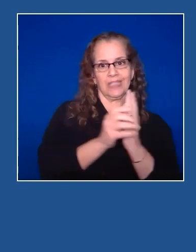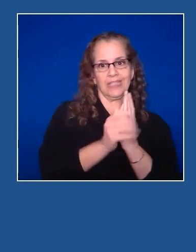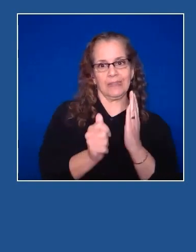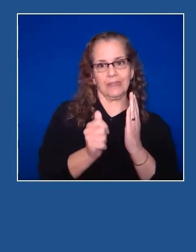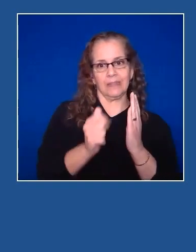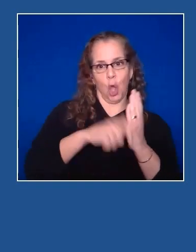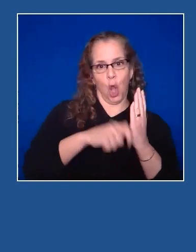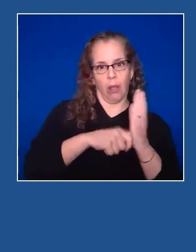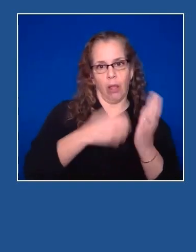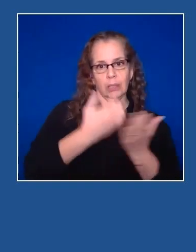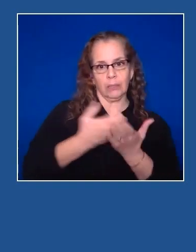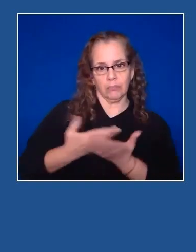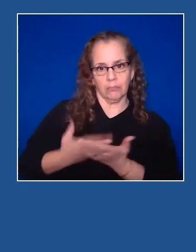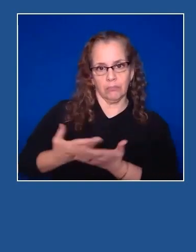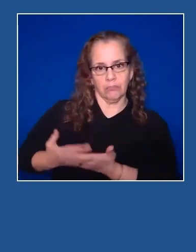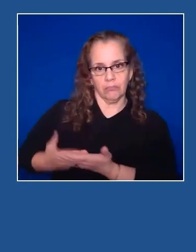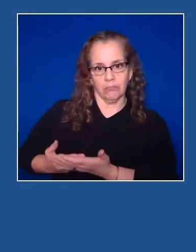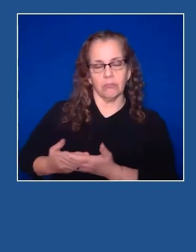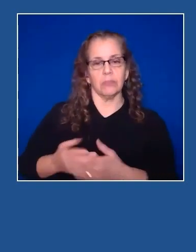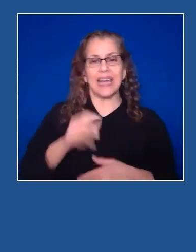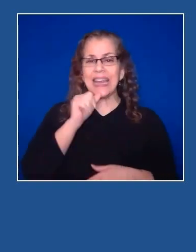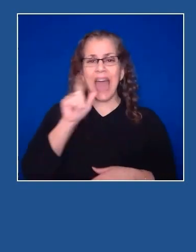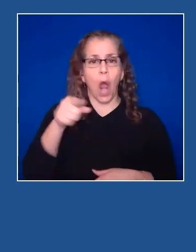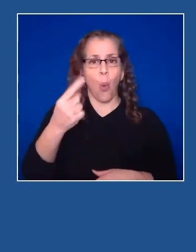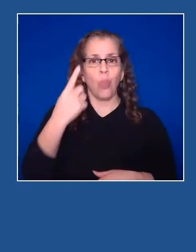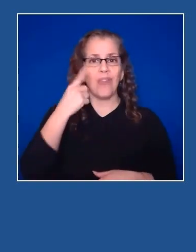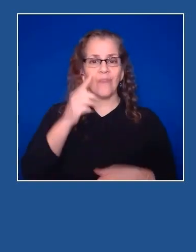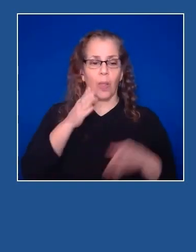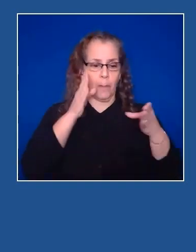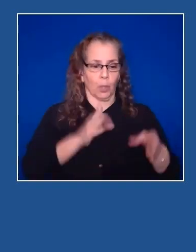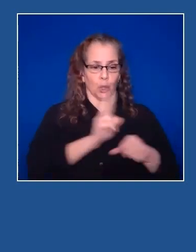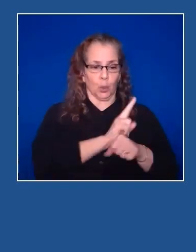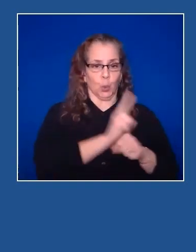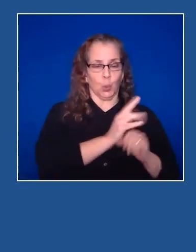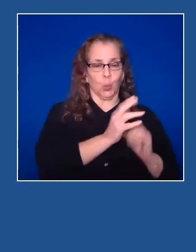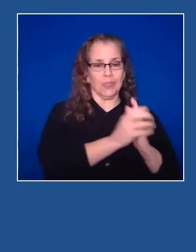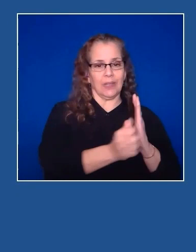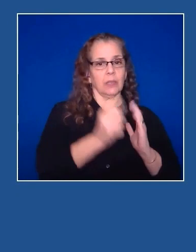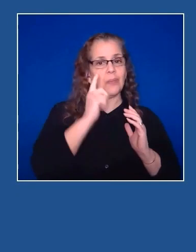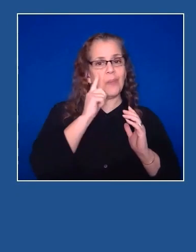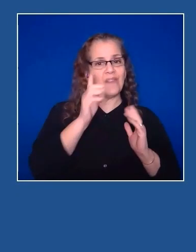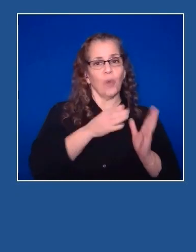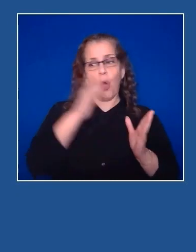impact, not only for the person using the skills for themselves, but for their loved ones.